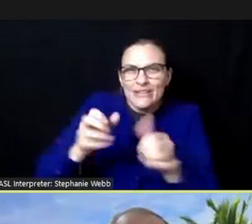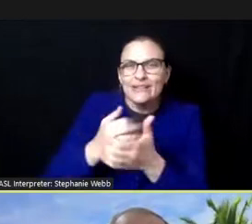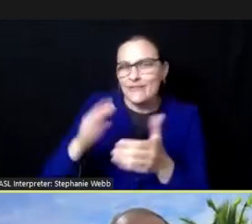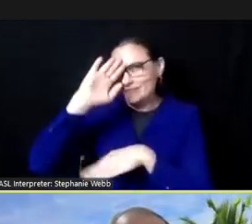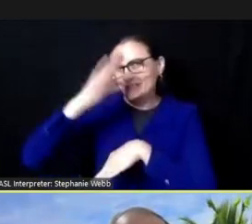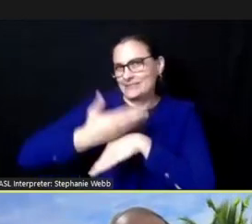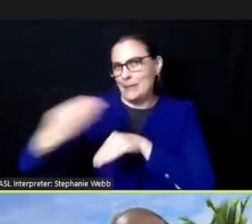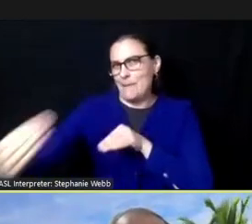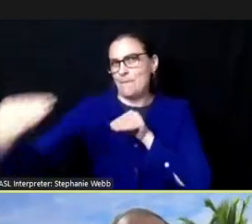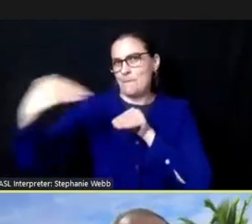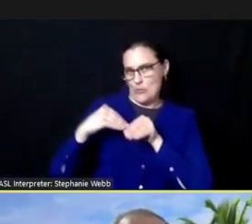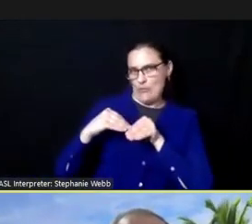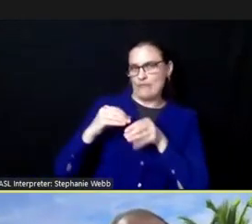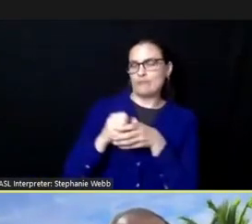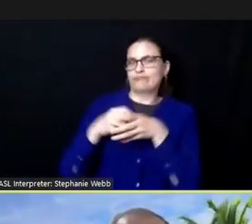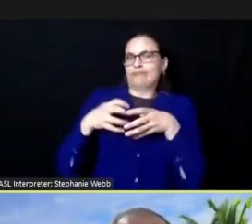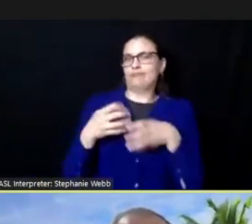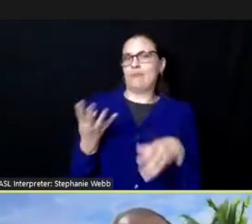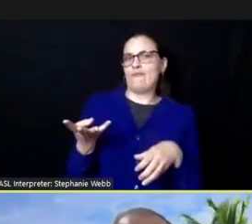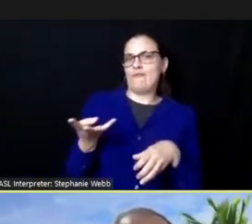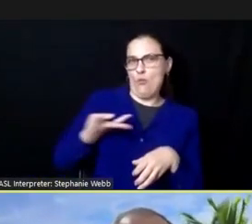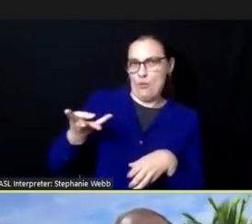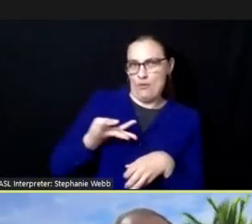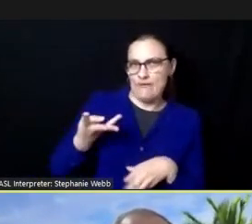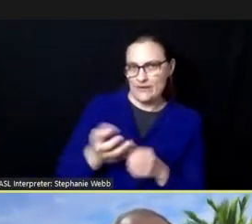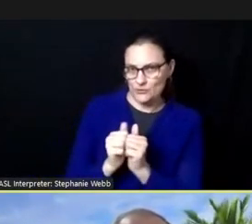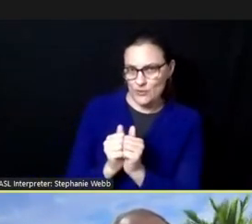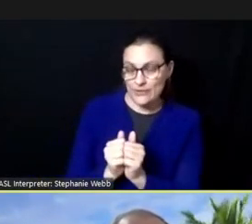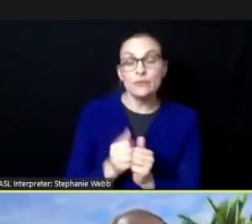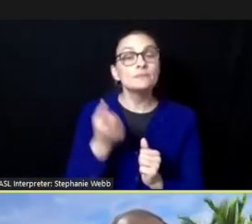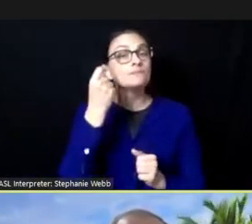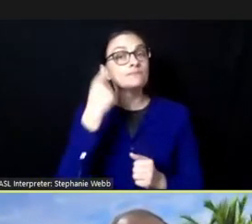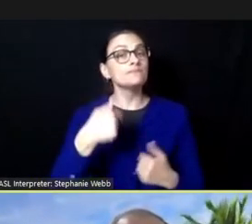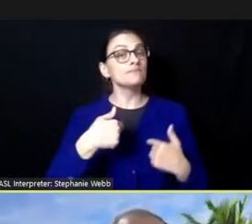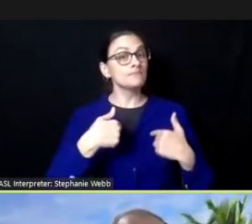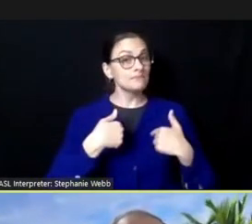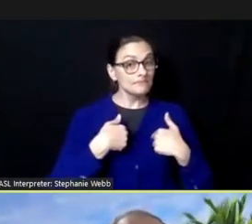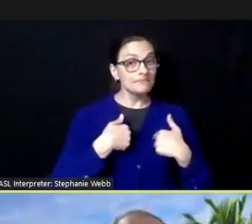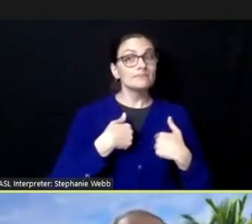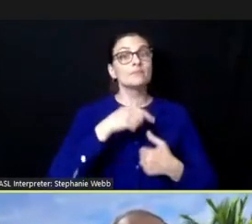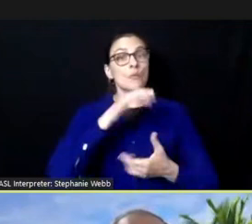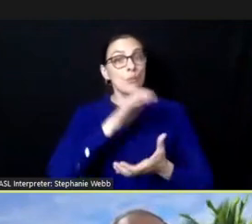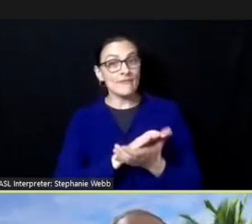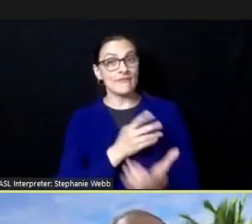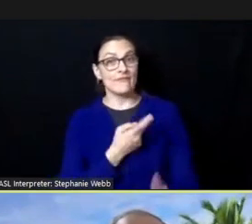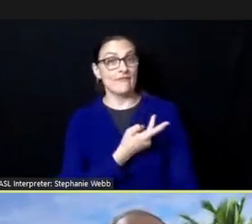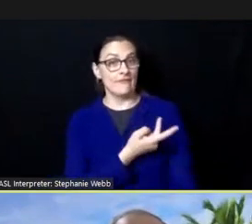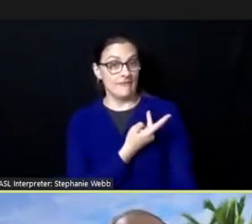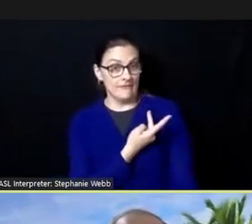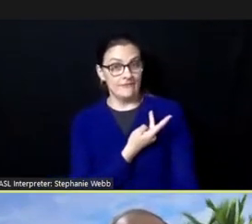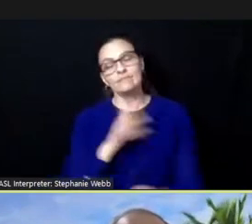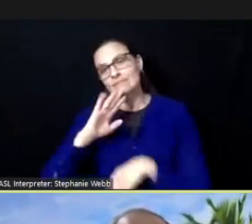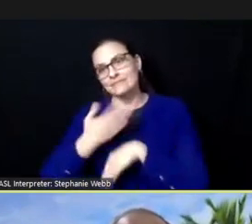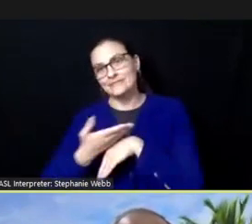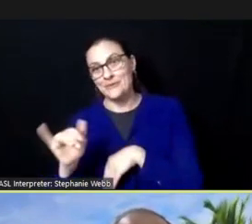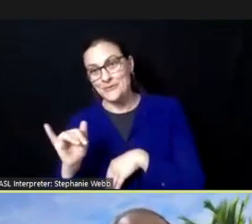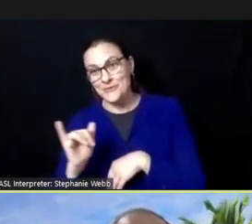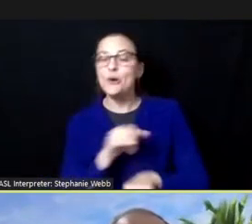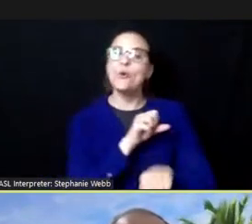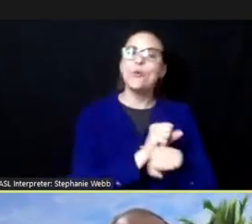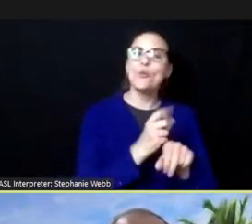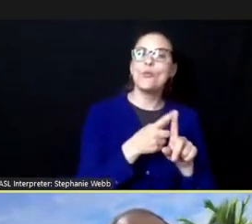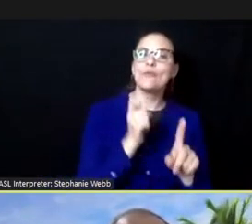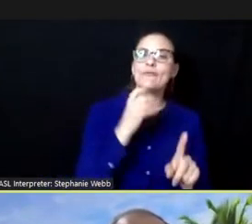Both my wife and I, and my son, we worked from home, had to work from home. In our jobs, we actually work with a